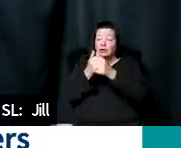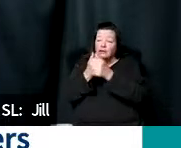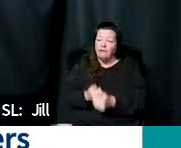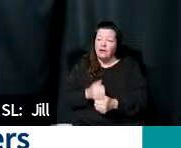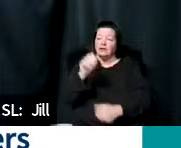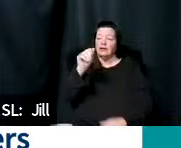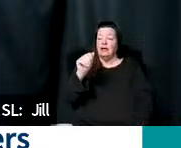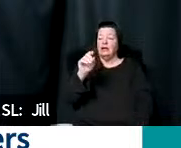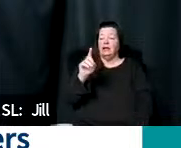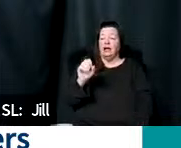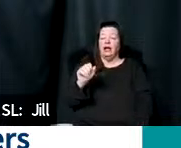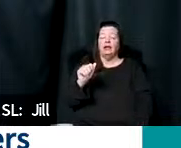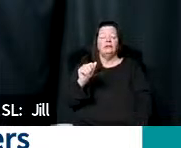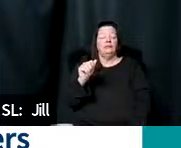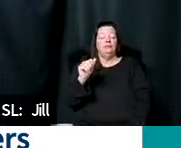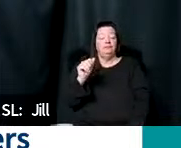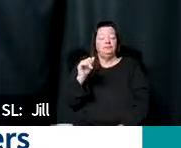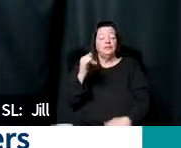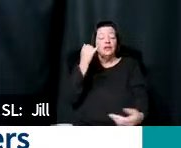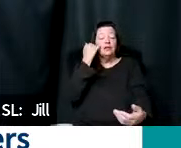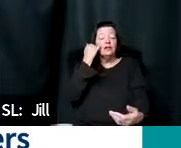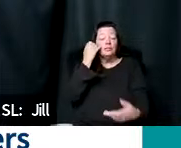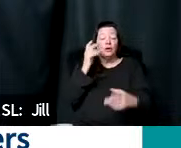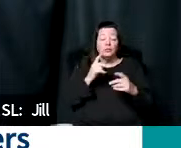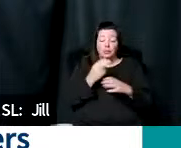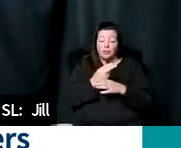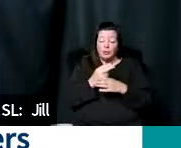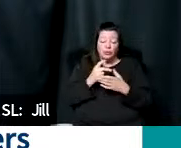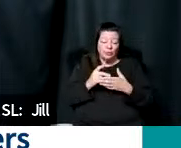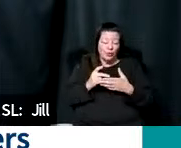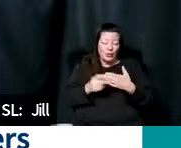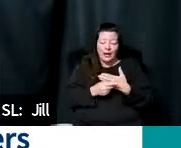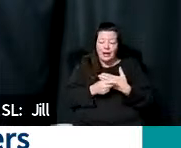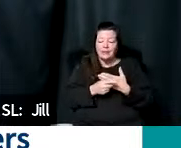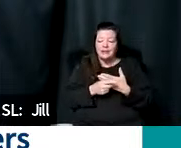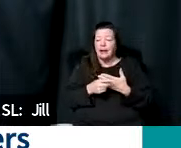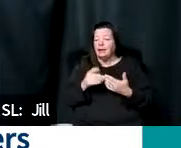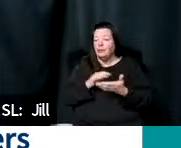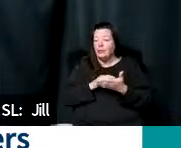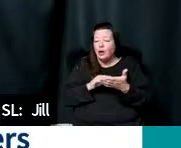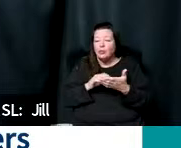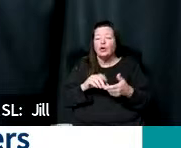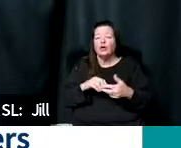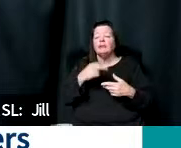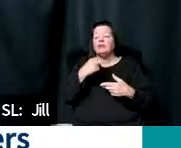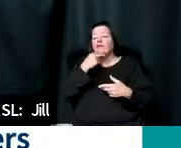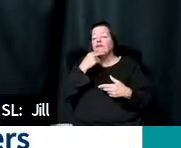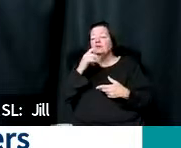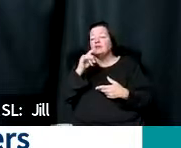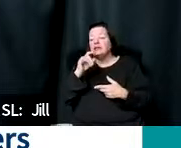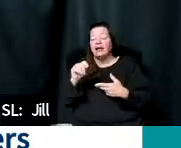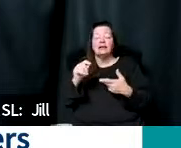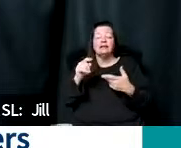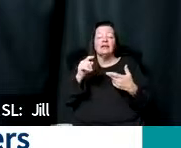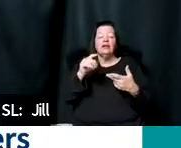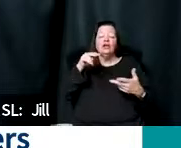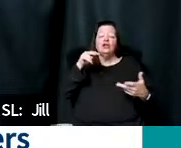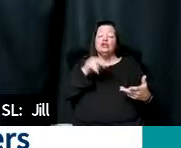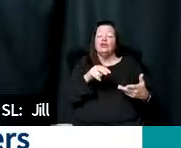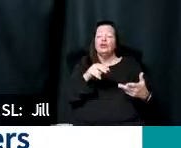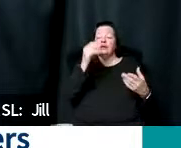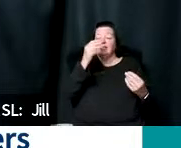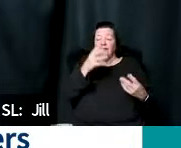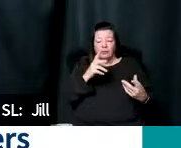which means if people use programs to work through the information, this is compatible